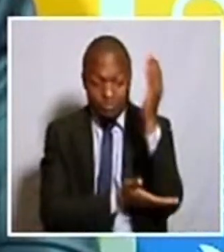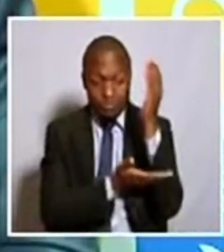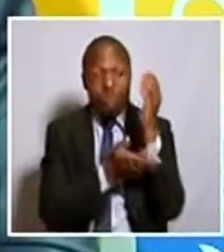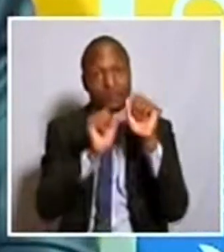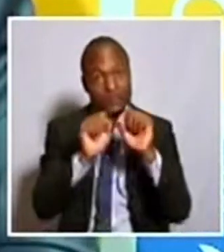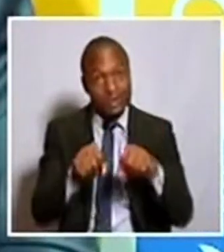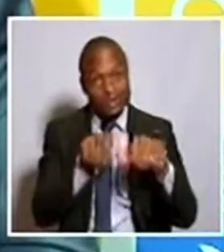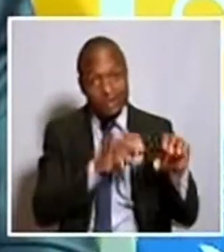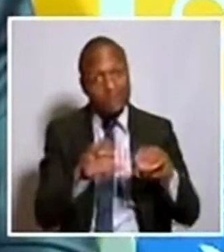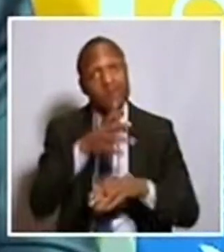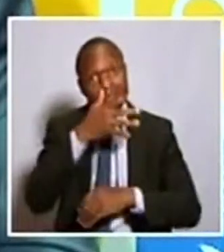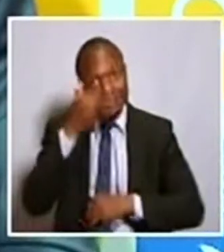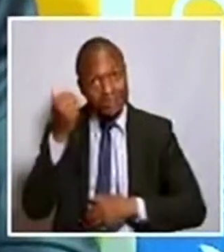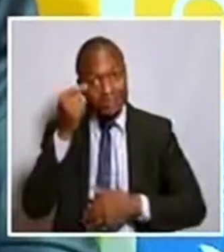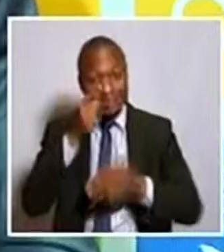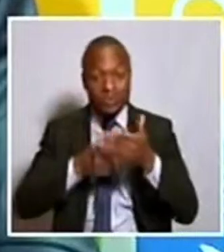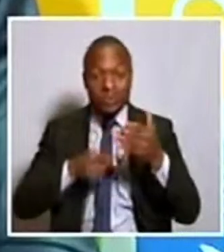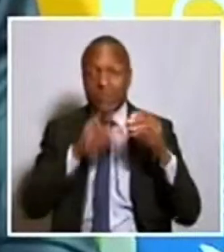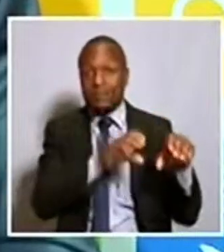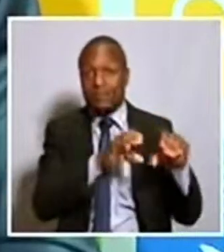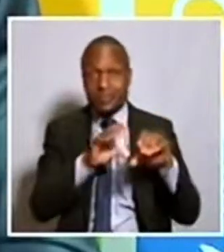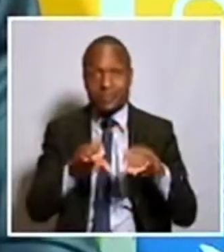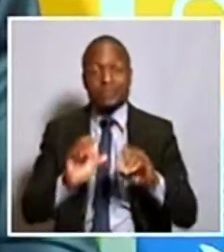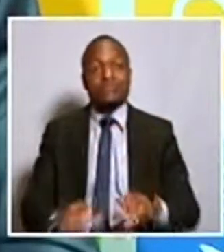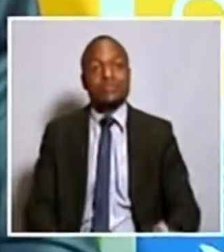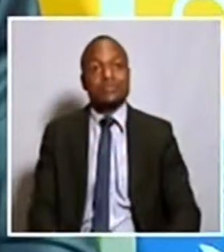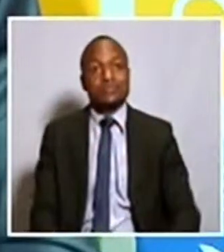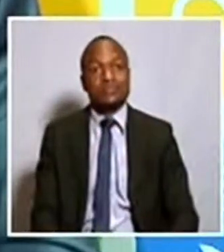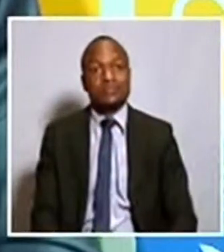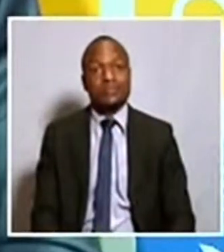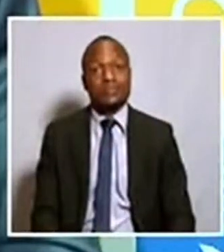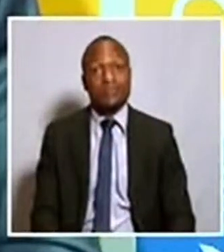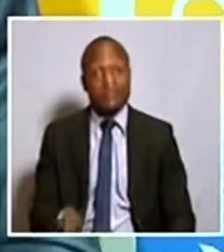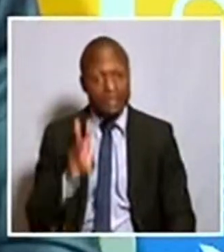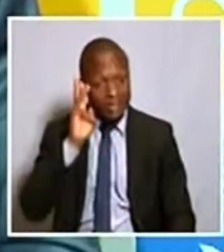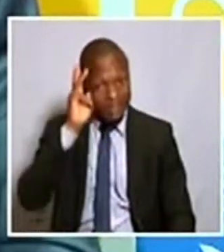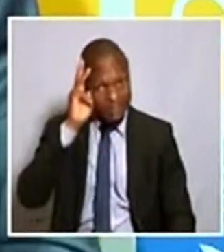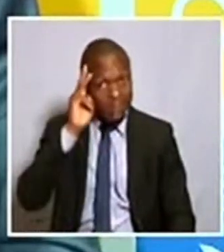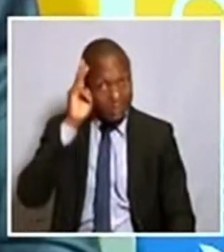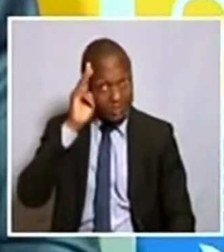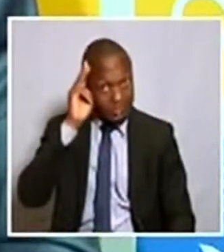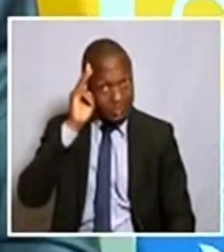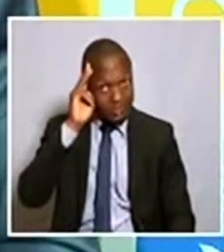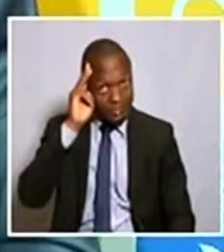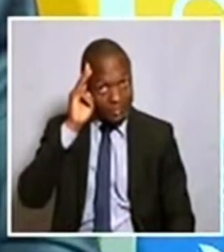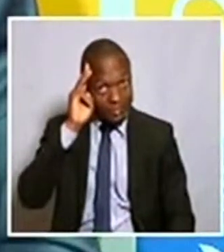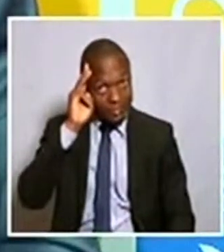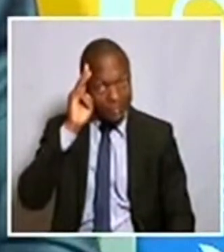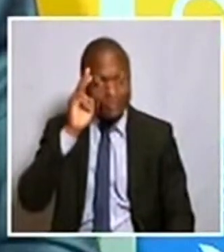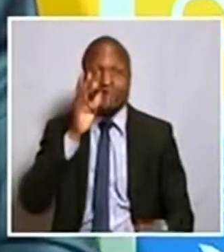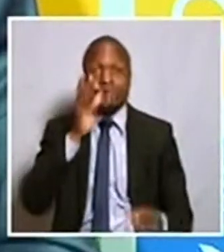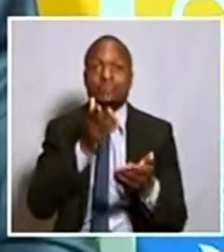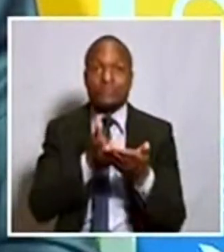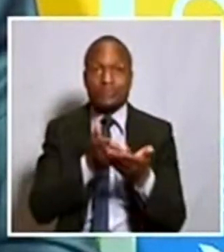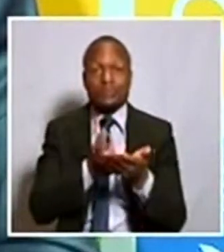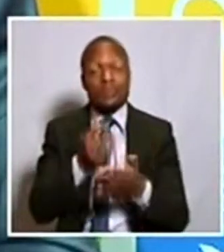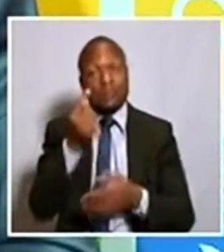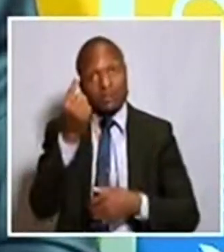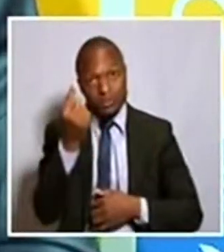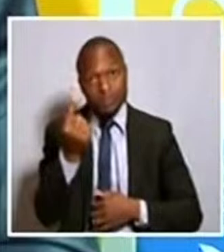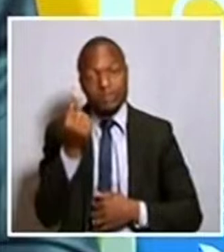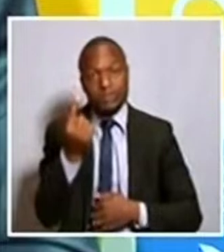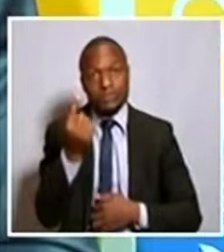still do better of what we have done. So, as a ministry, this is one of